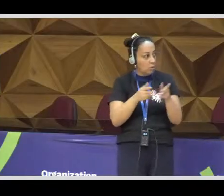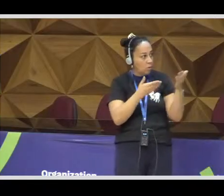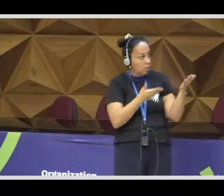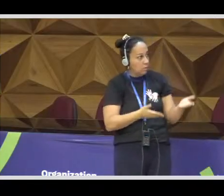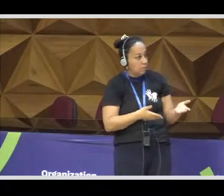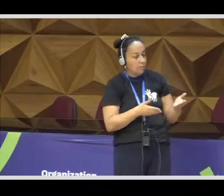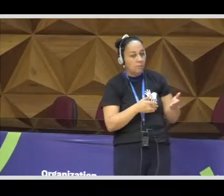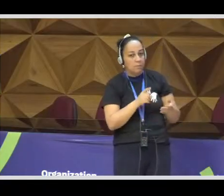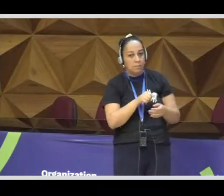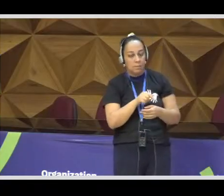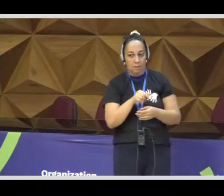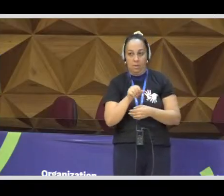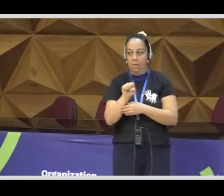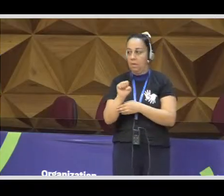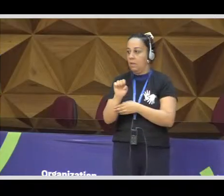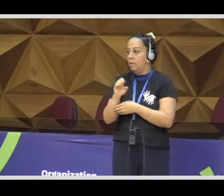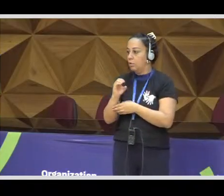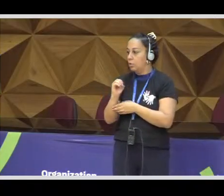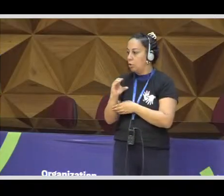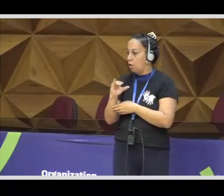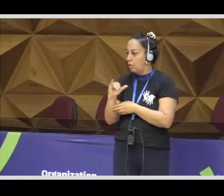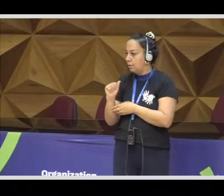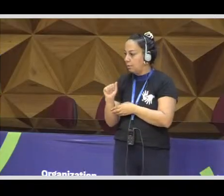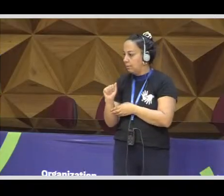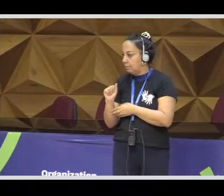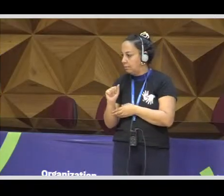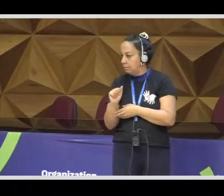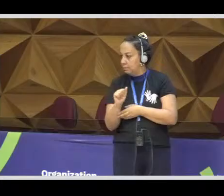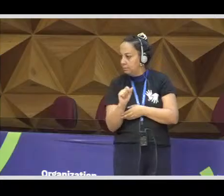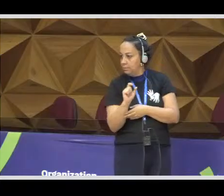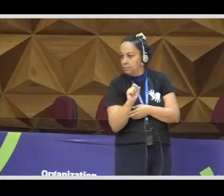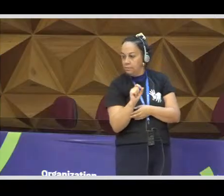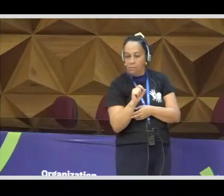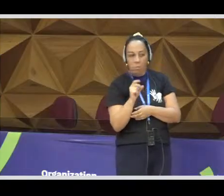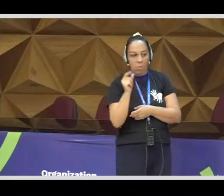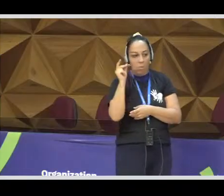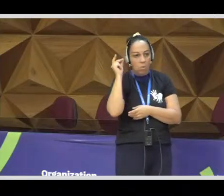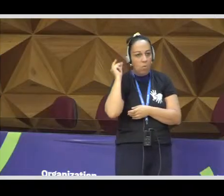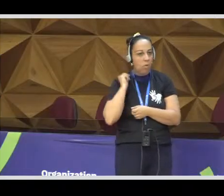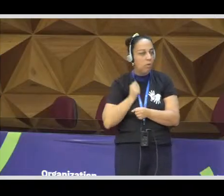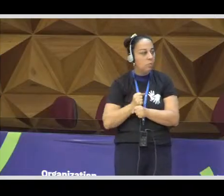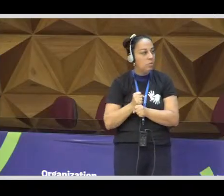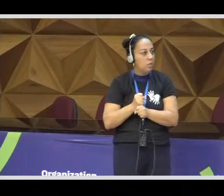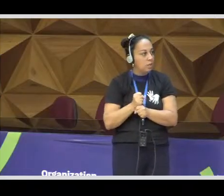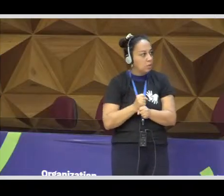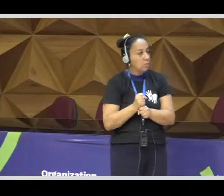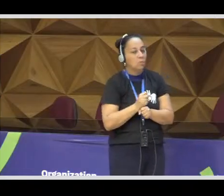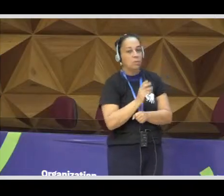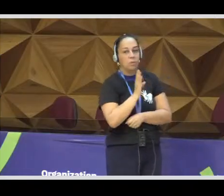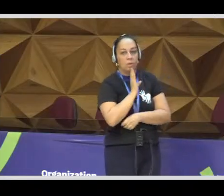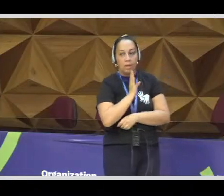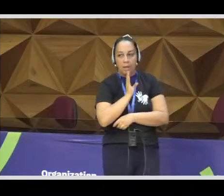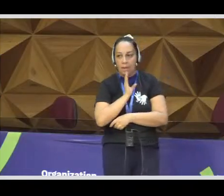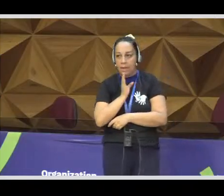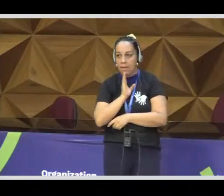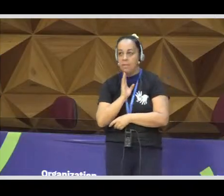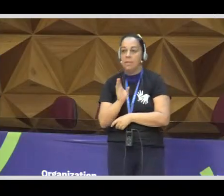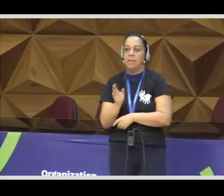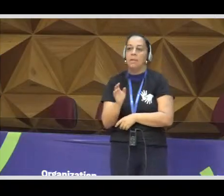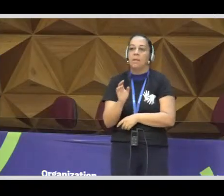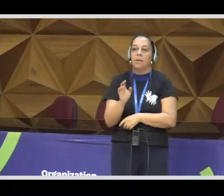Everybody knows him for many, many years. He's one of the pioneers on interaction techniques using haptics and